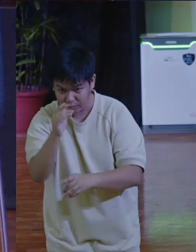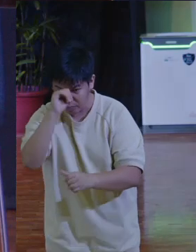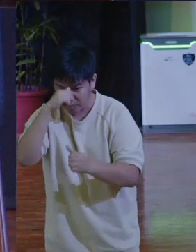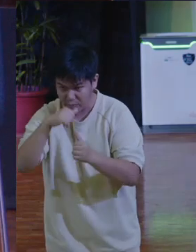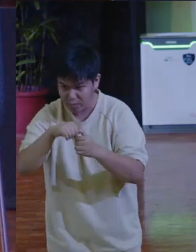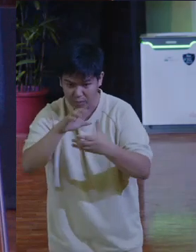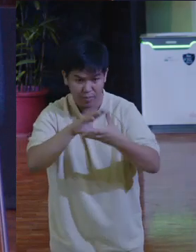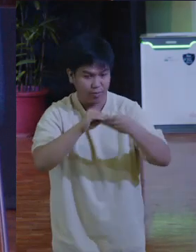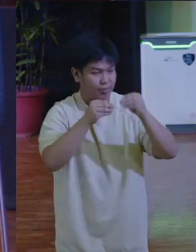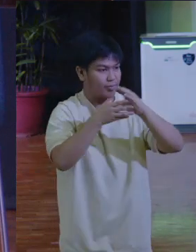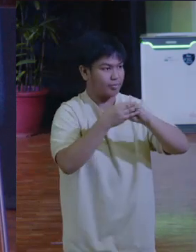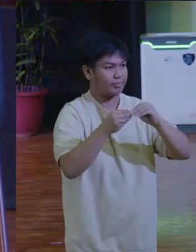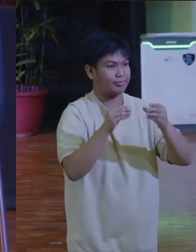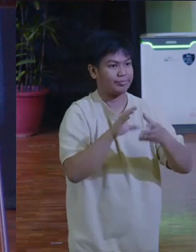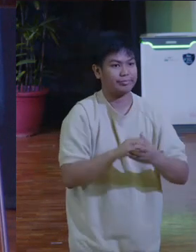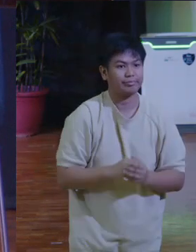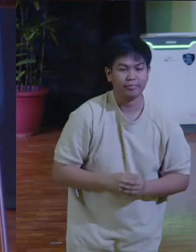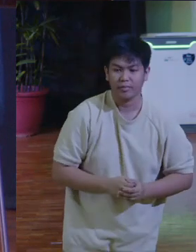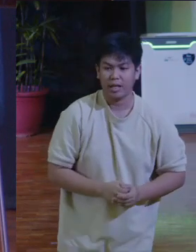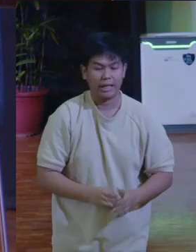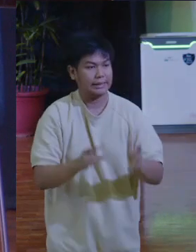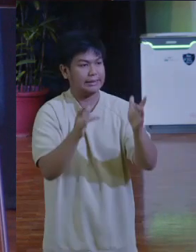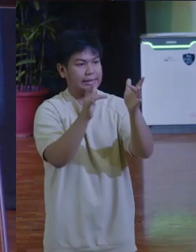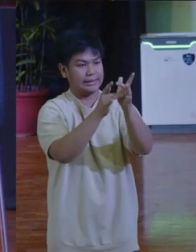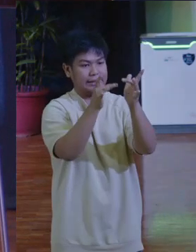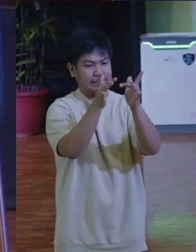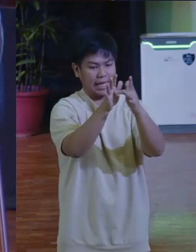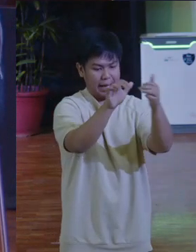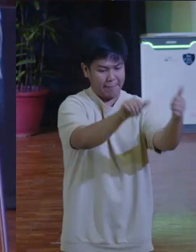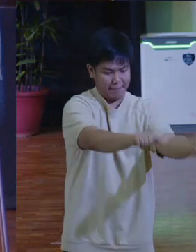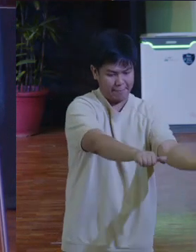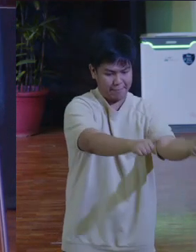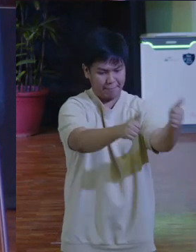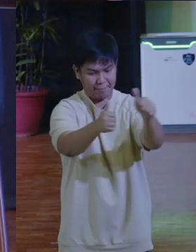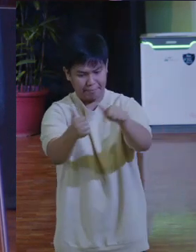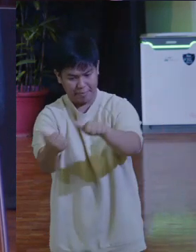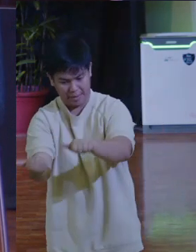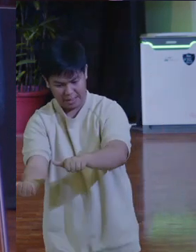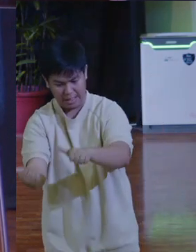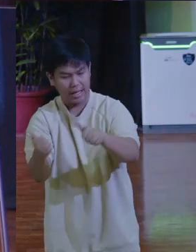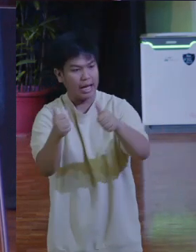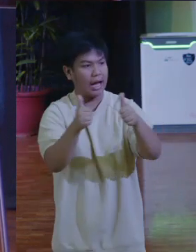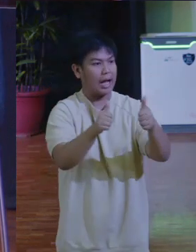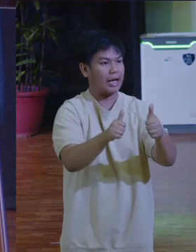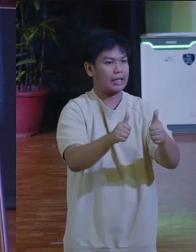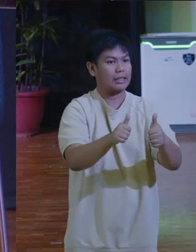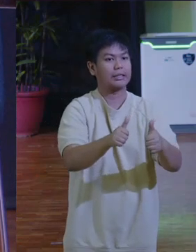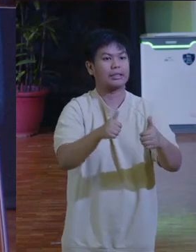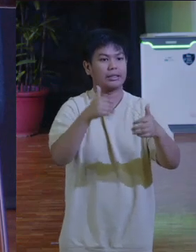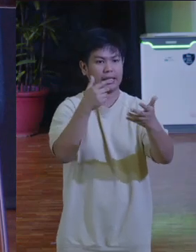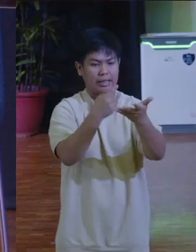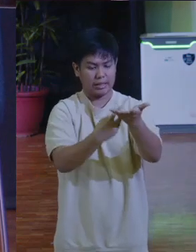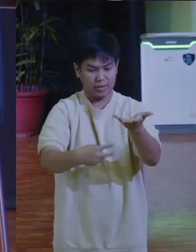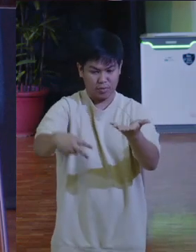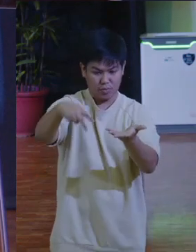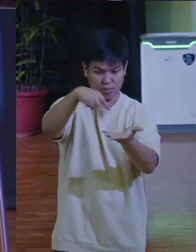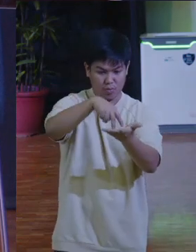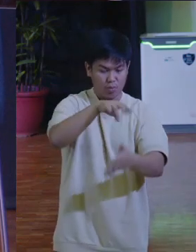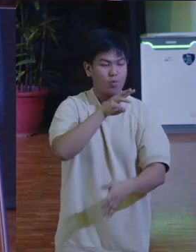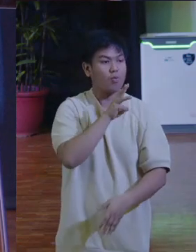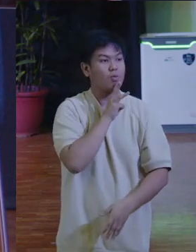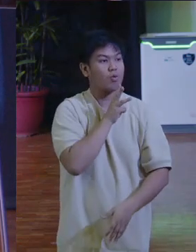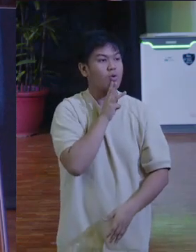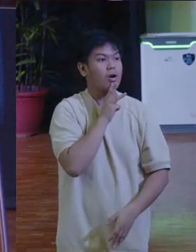verse 16, and when Jesus was baptized, immediately he went up from the water,